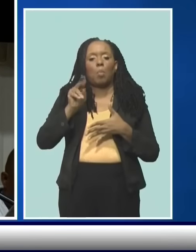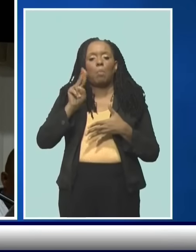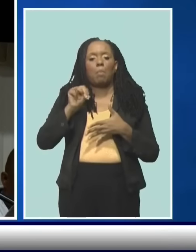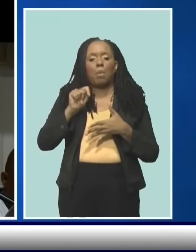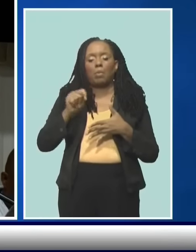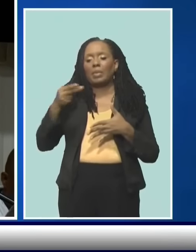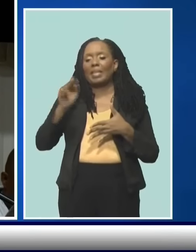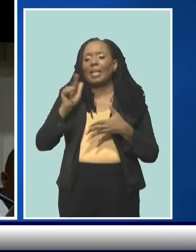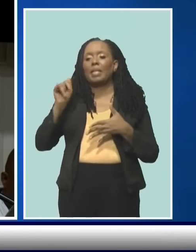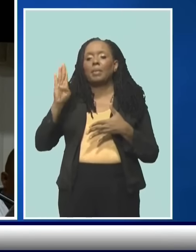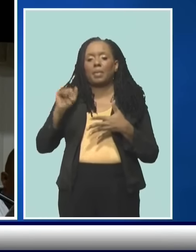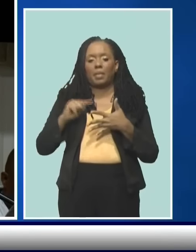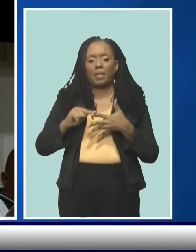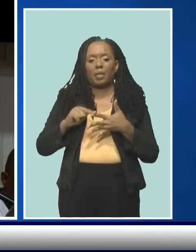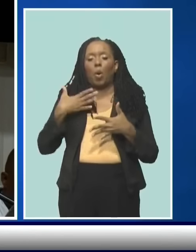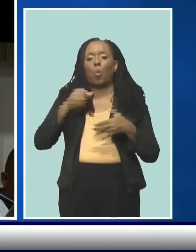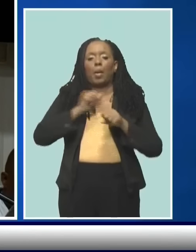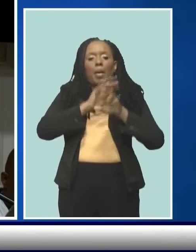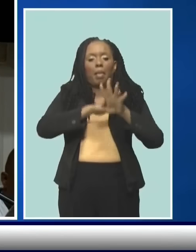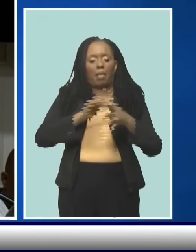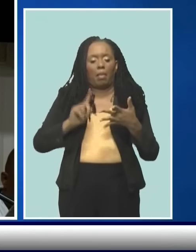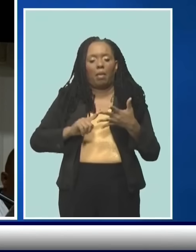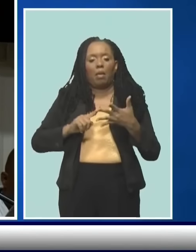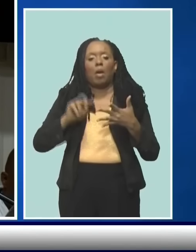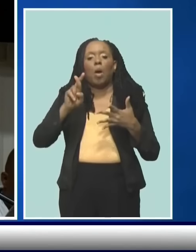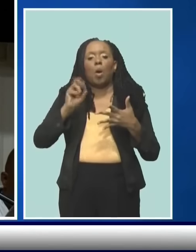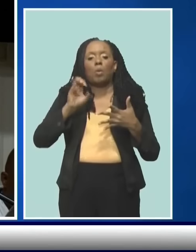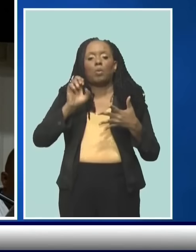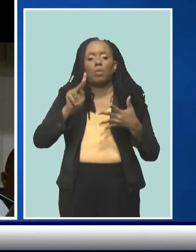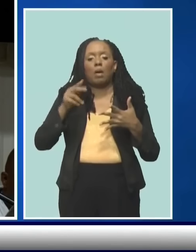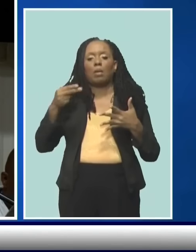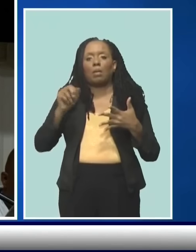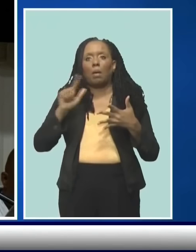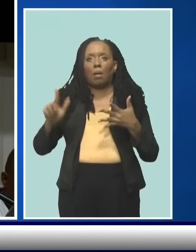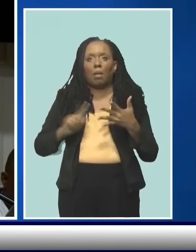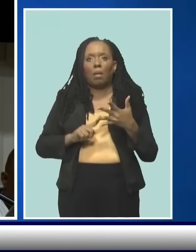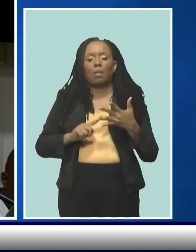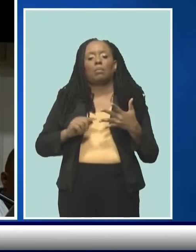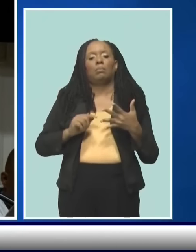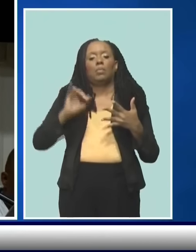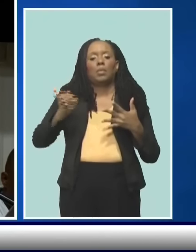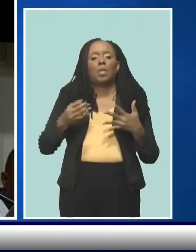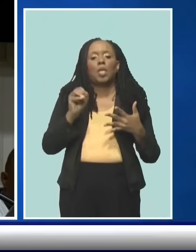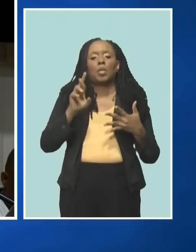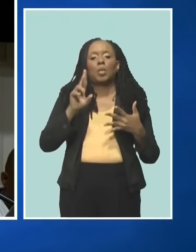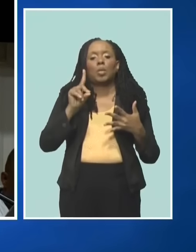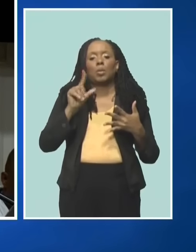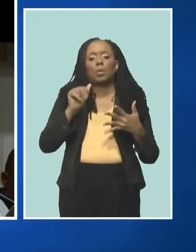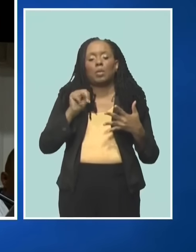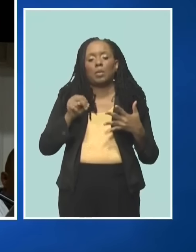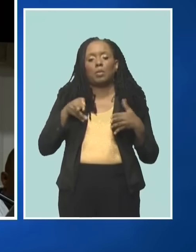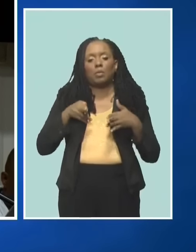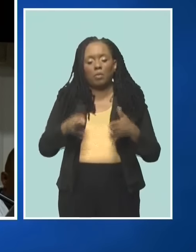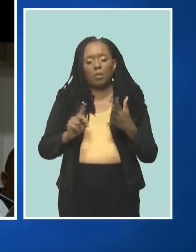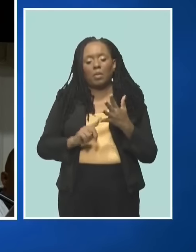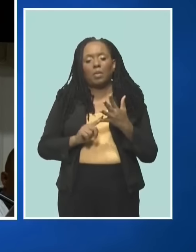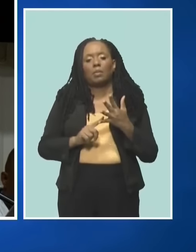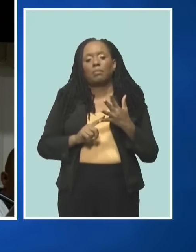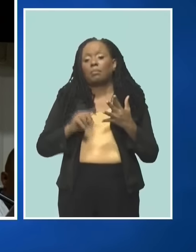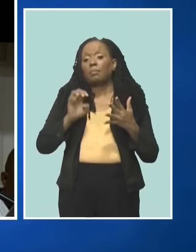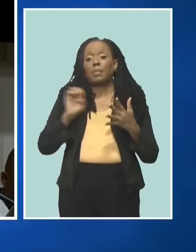Hill. We did Rock Hall. We're doing Franklin Douglas. We did Jordan Road, Belmont Road. We did East Coast.